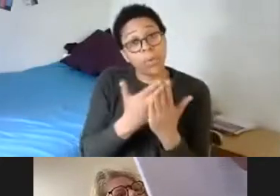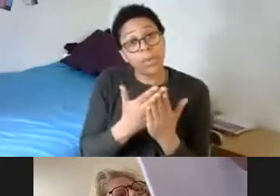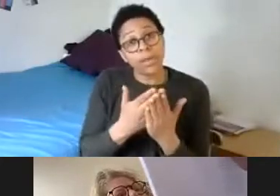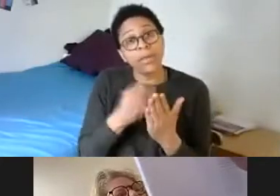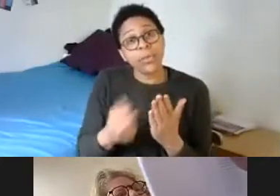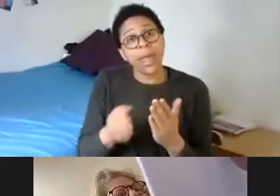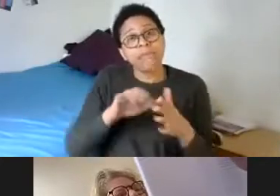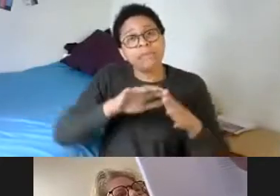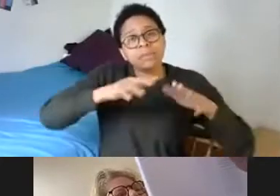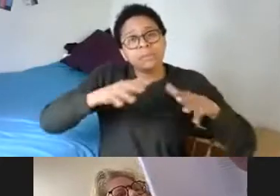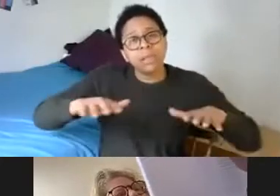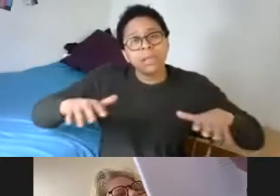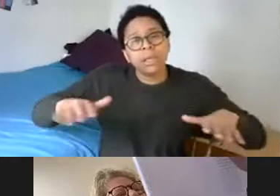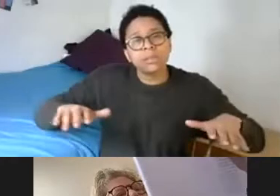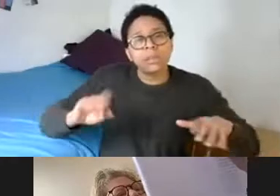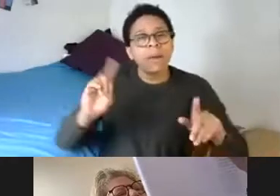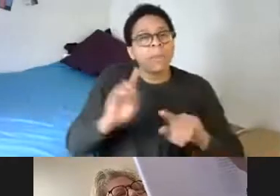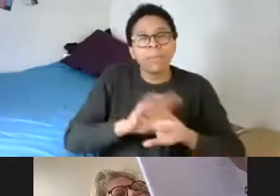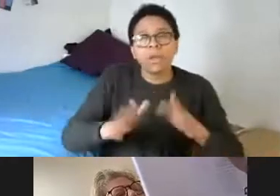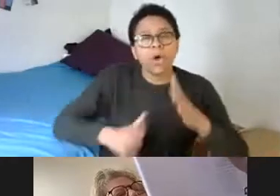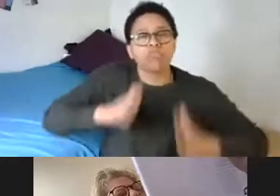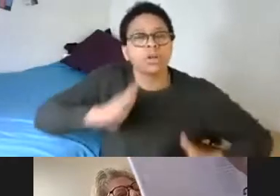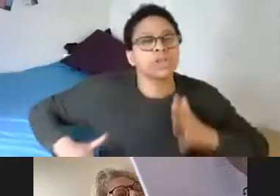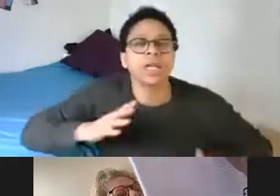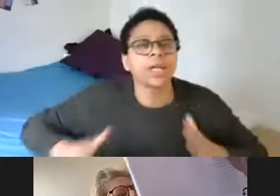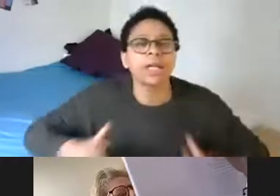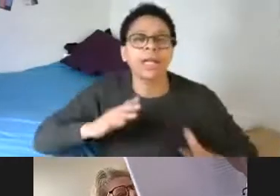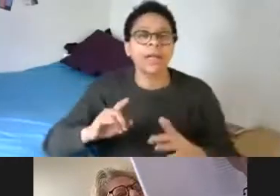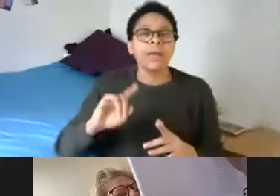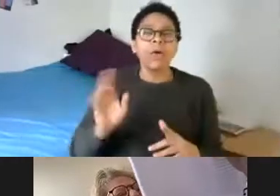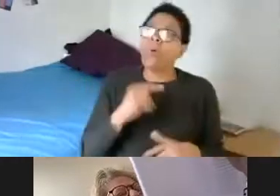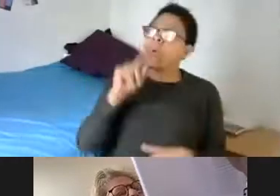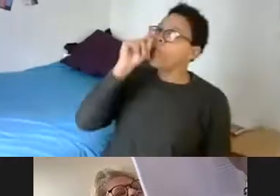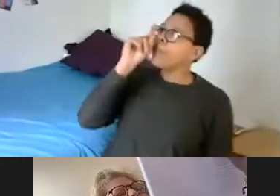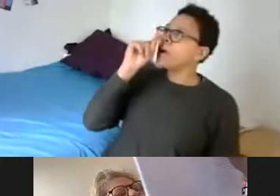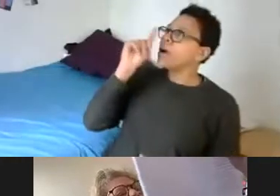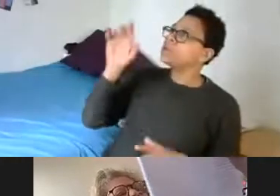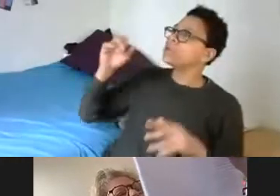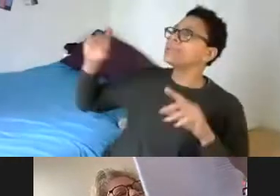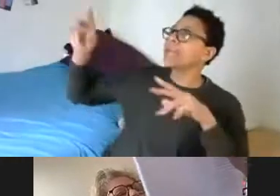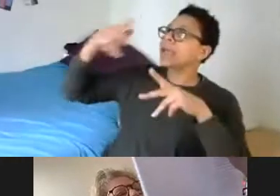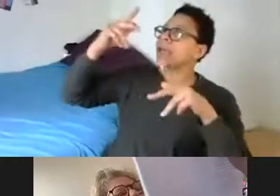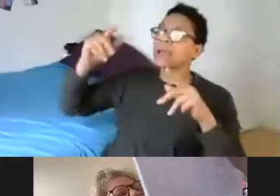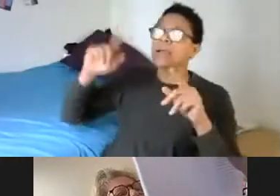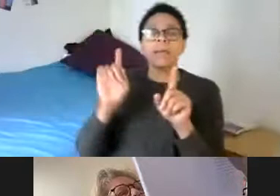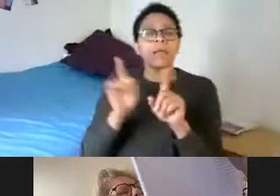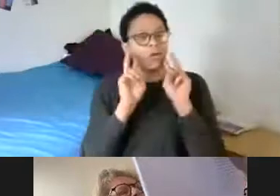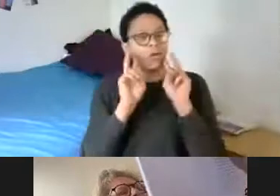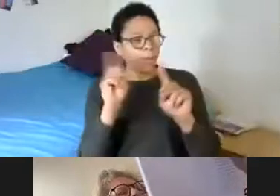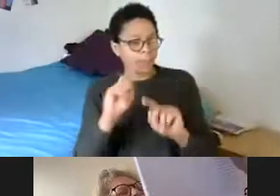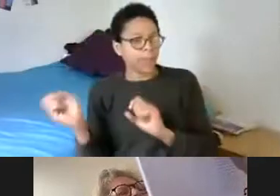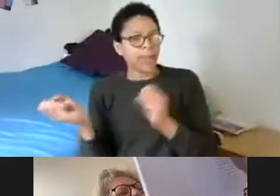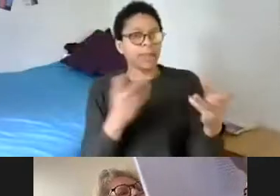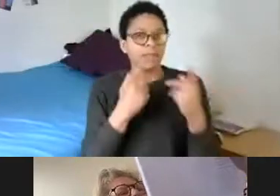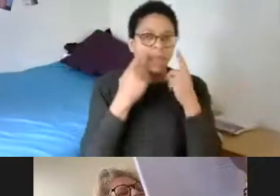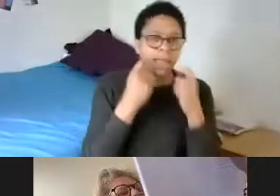everywhere. Bird song, nature and despair. All those lovely people giving care. On the news they do declare.